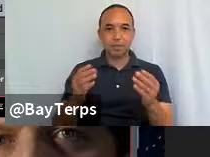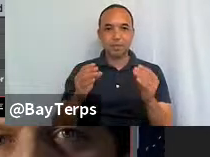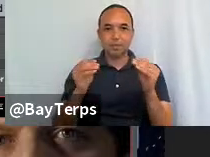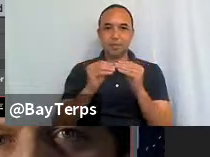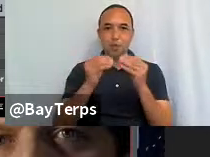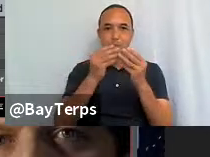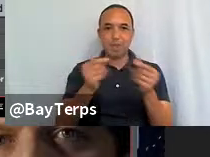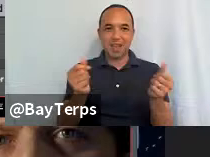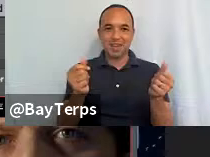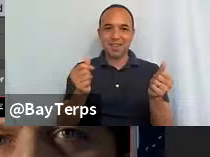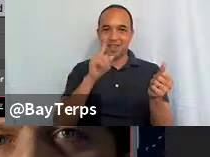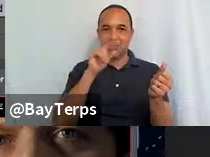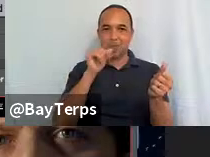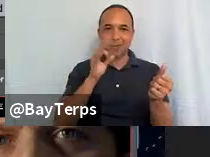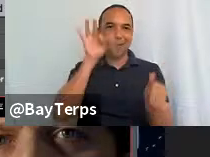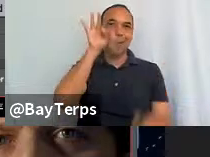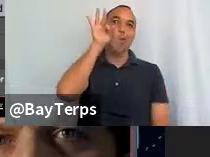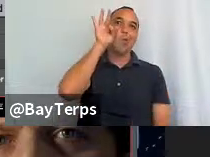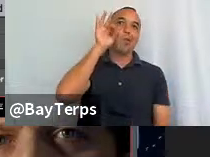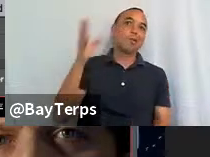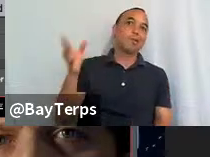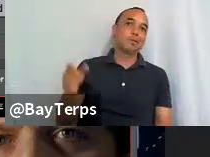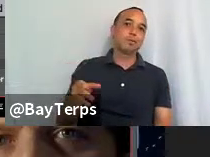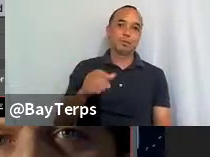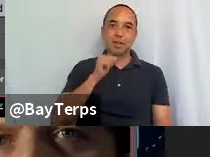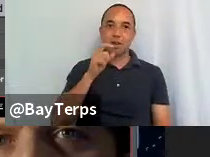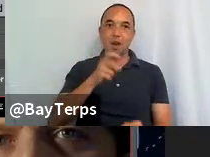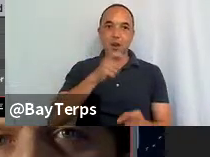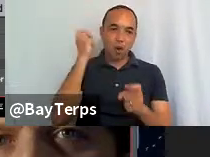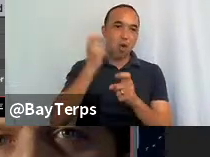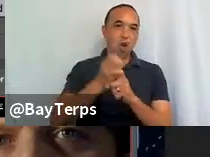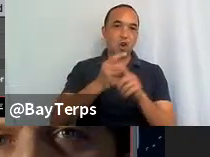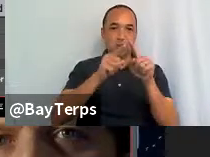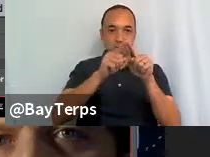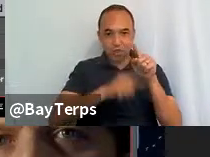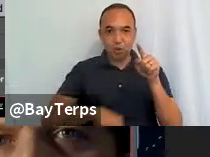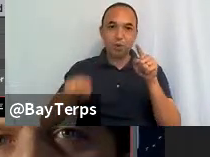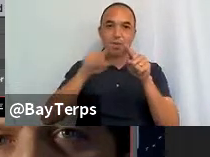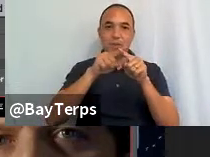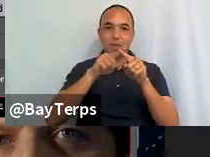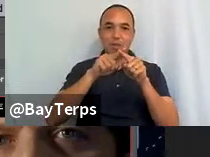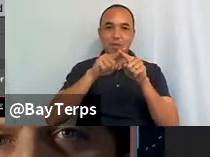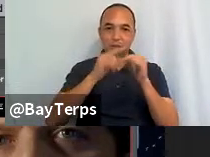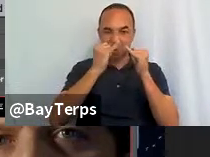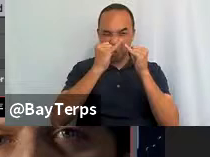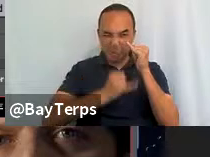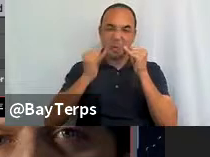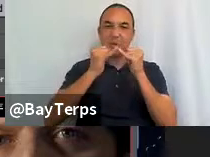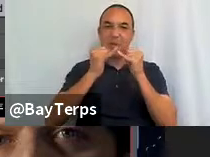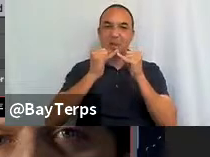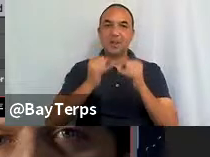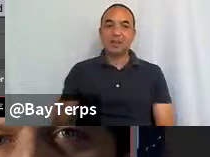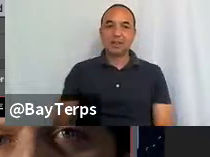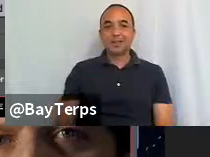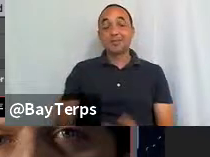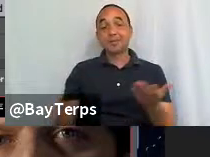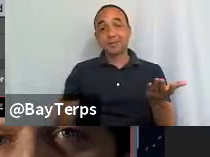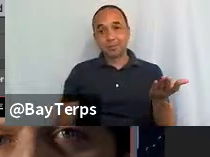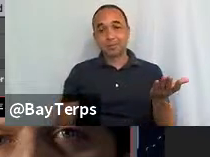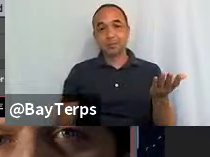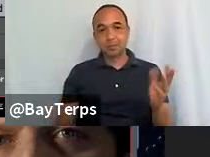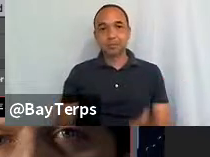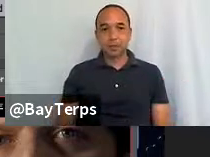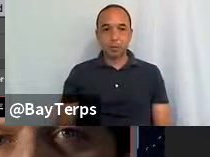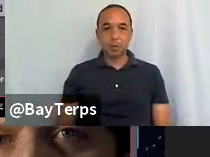hole in his face. It's not just a hard circular nostril. So obviously those